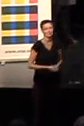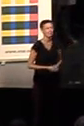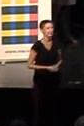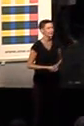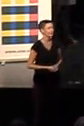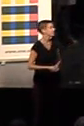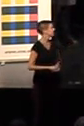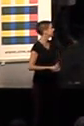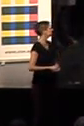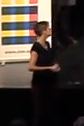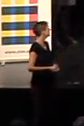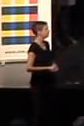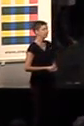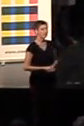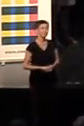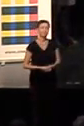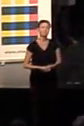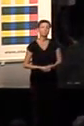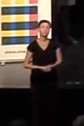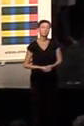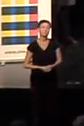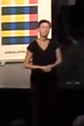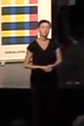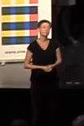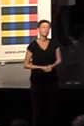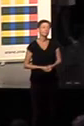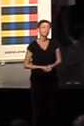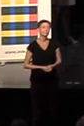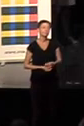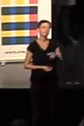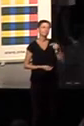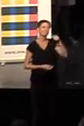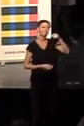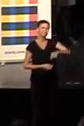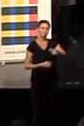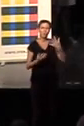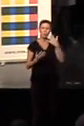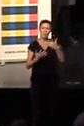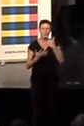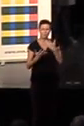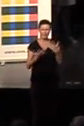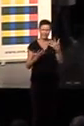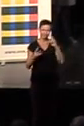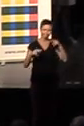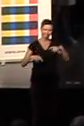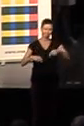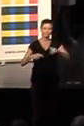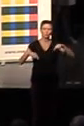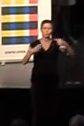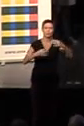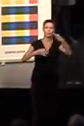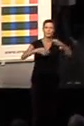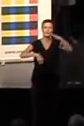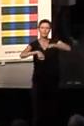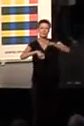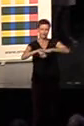leeland is hij at en dennen stellen some fun in this complex and challenging politiek oldtime ik probeer in the